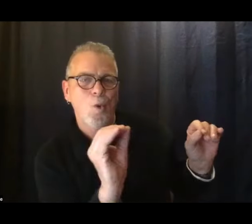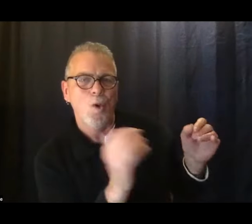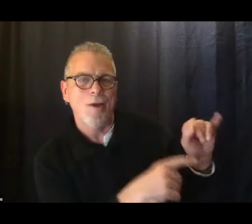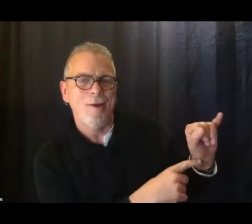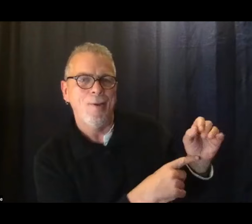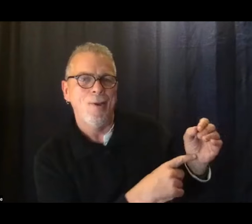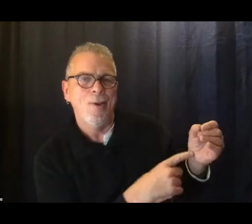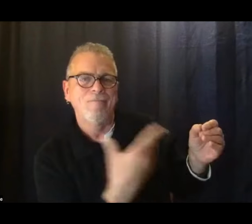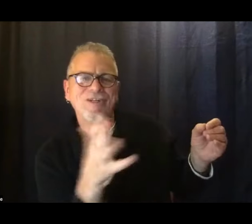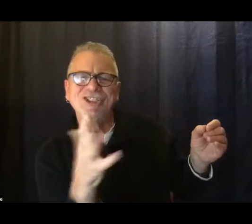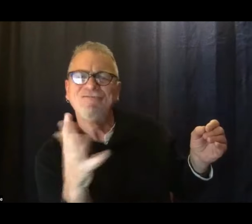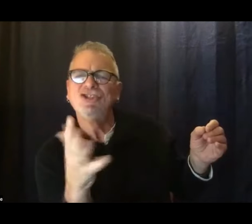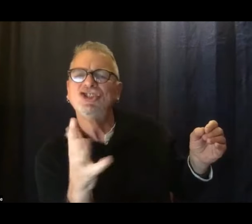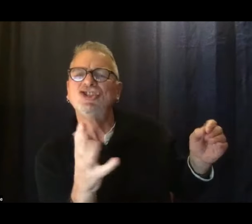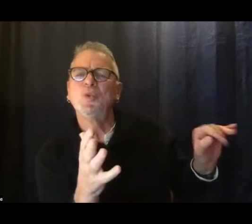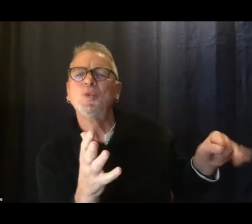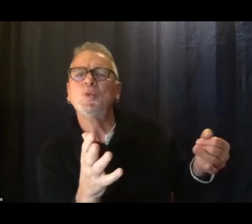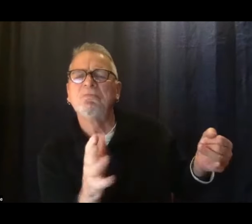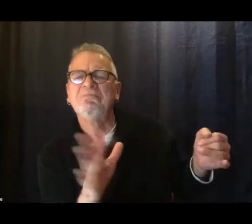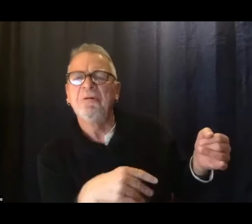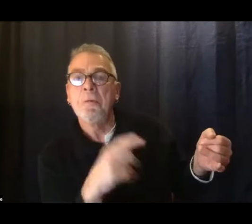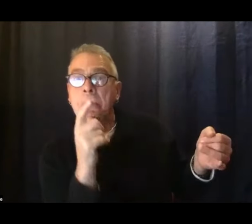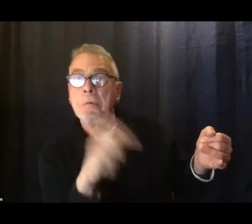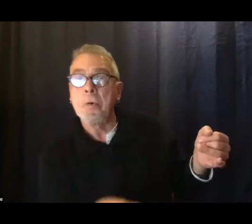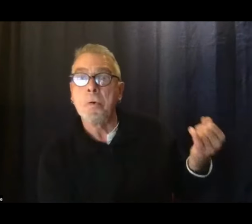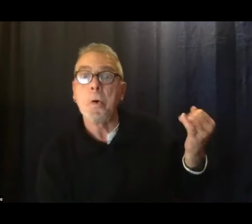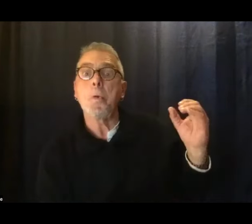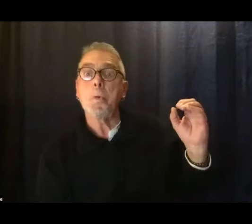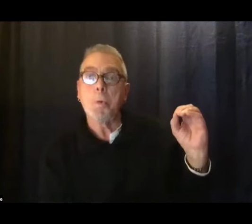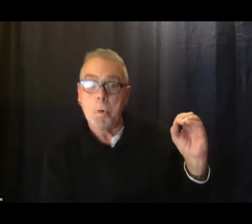as you bring it around, that O appears.